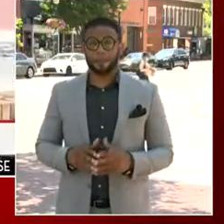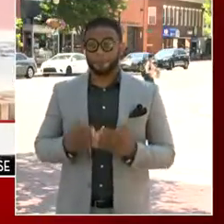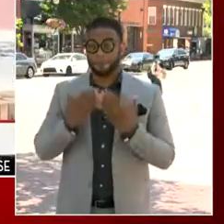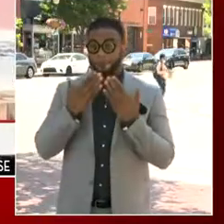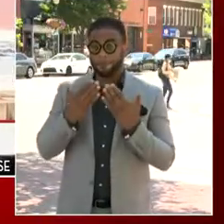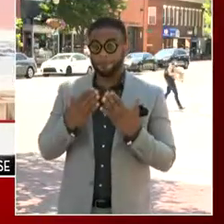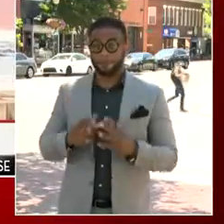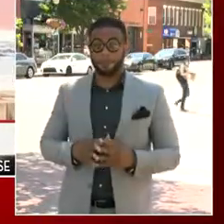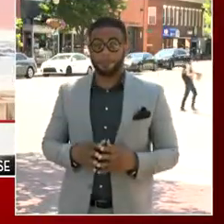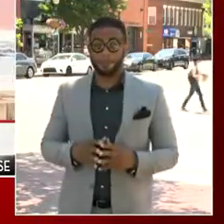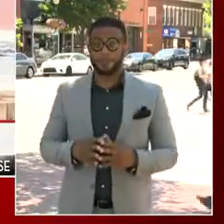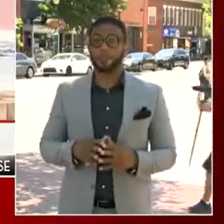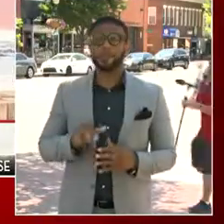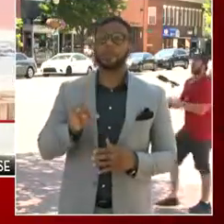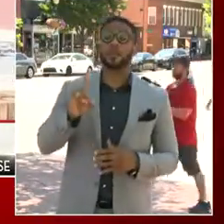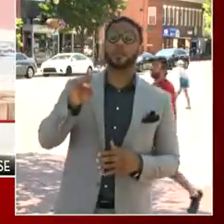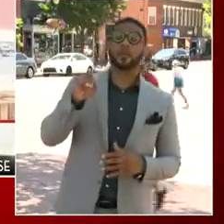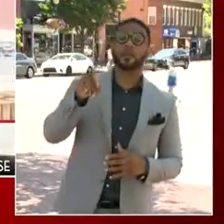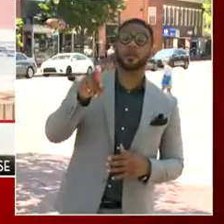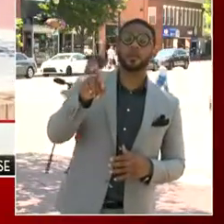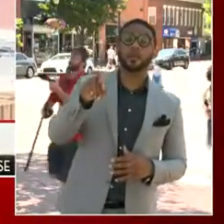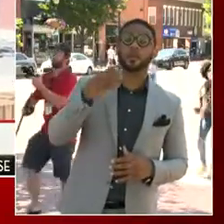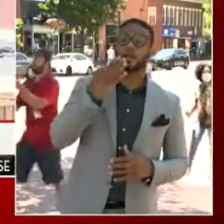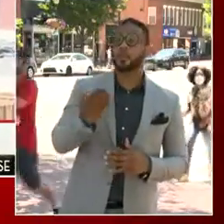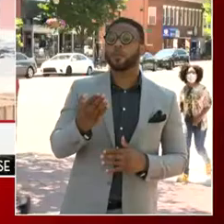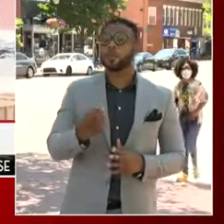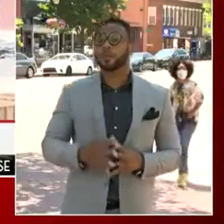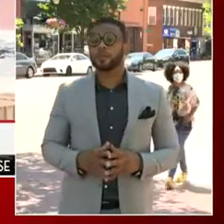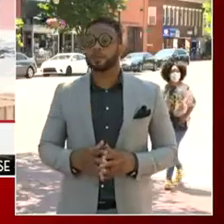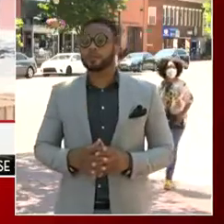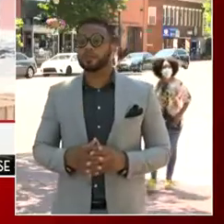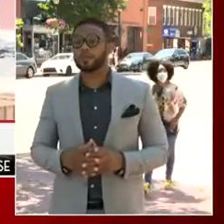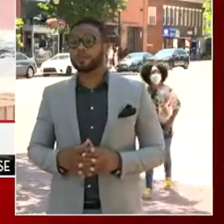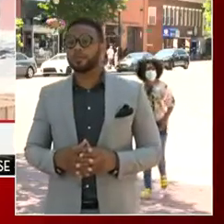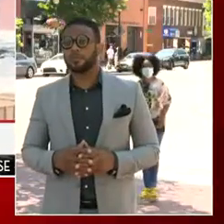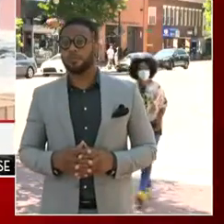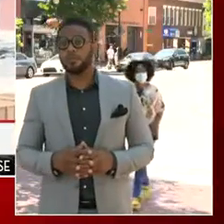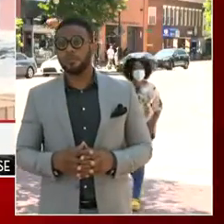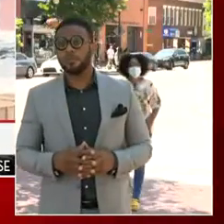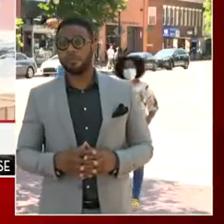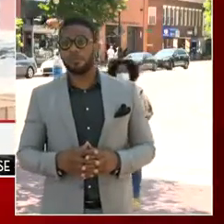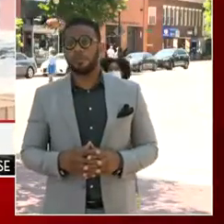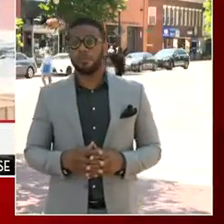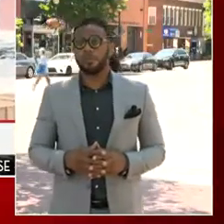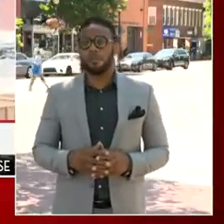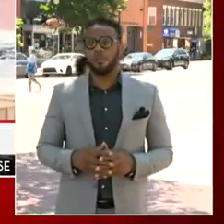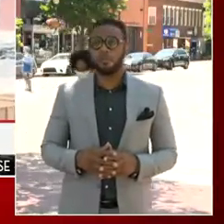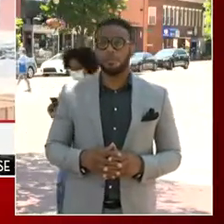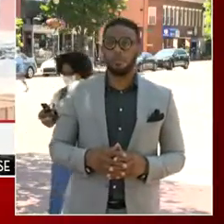you. Yes, good morning. Hi, sir.